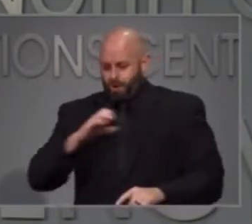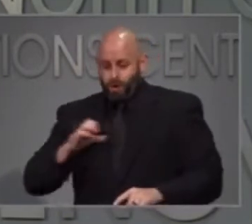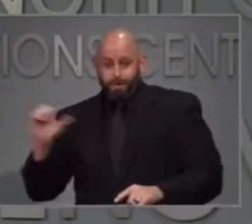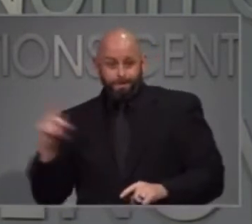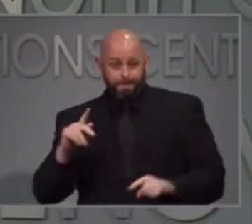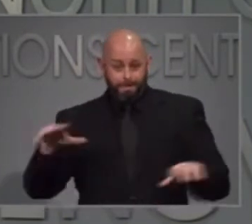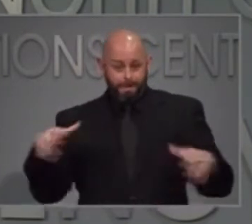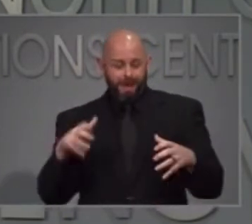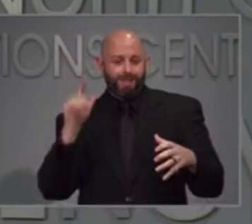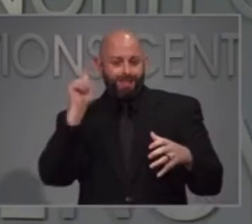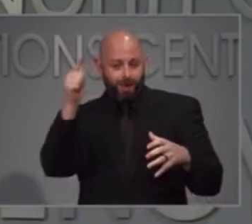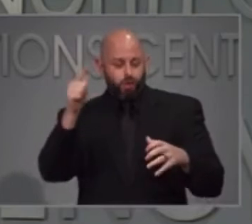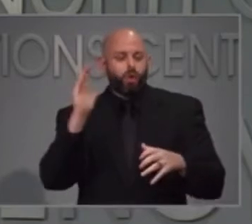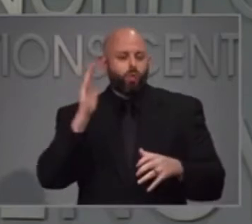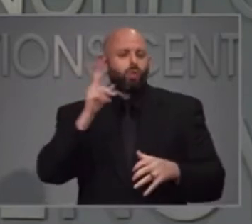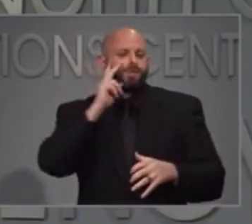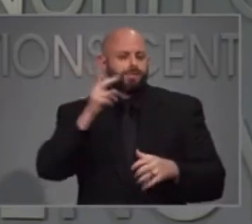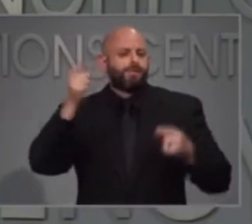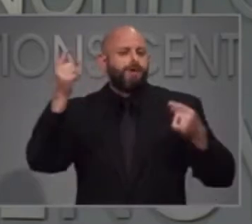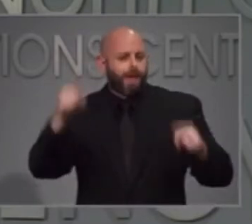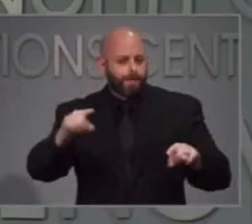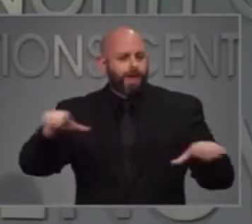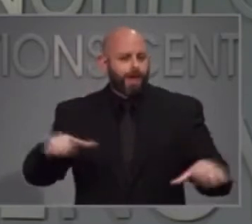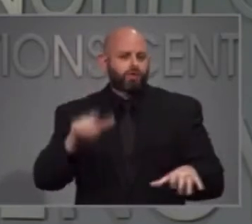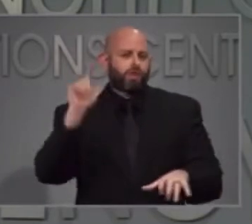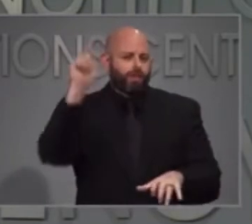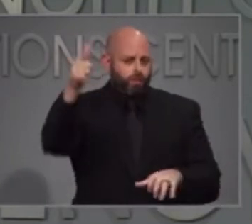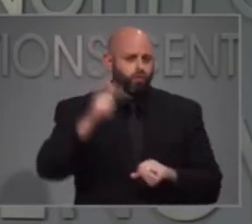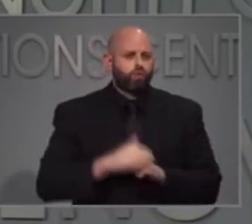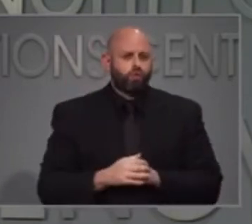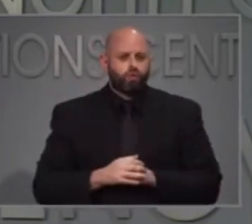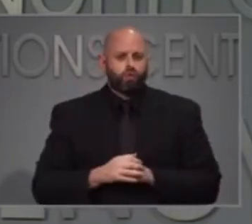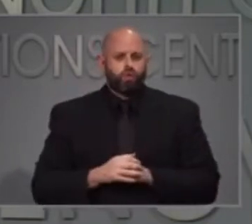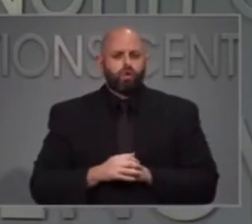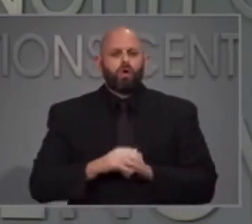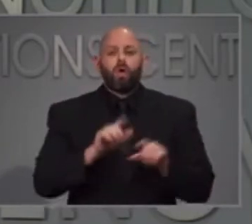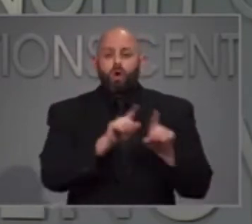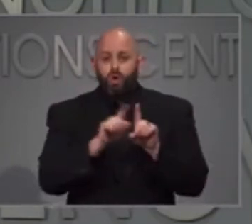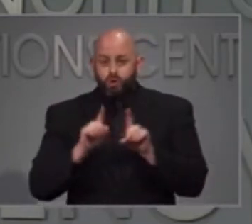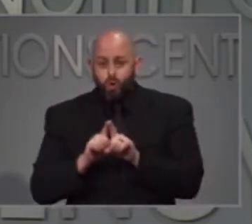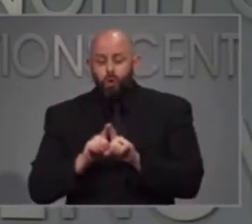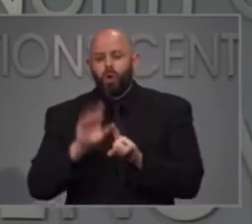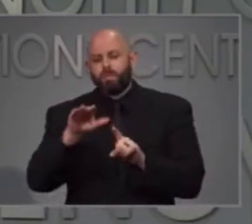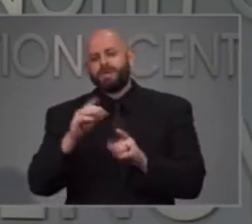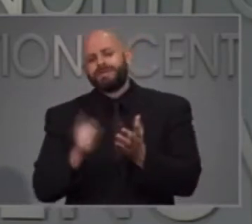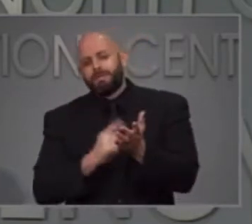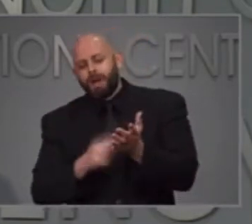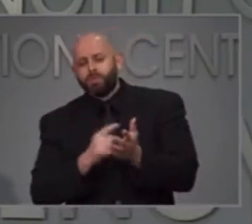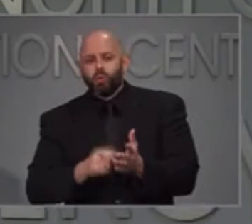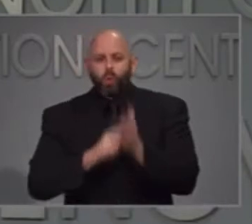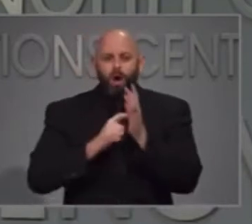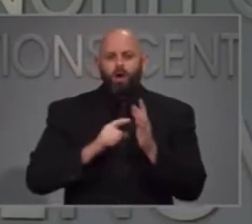other things that in the law require people to go out and personally do things when we want